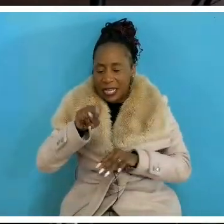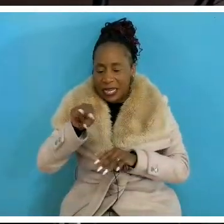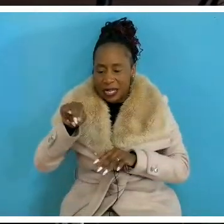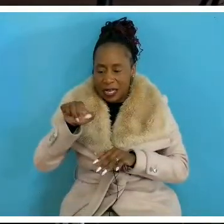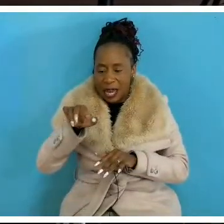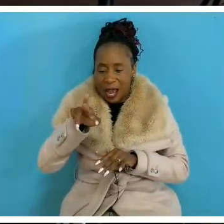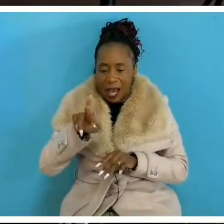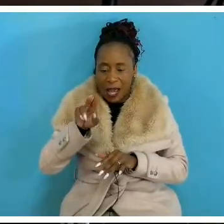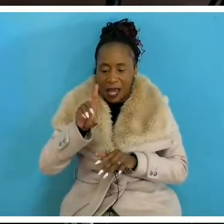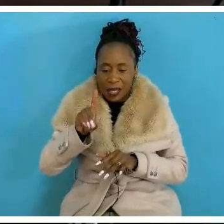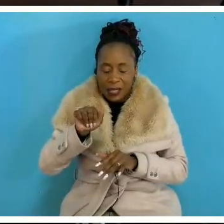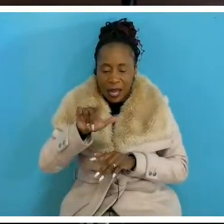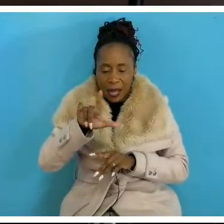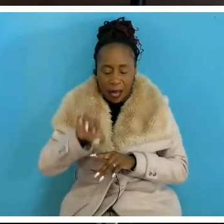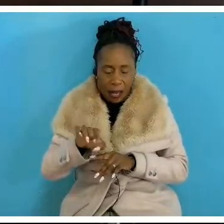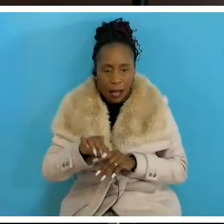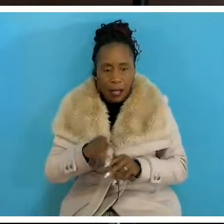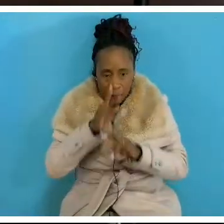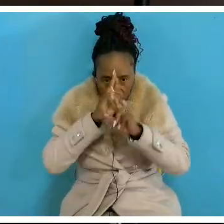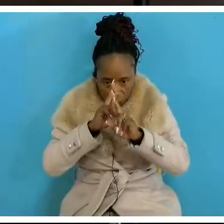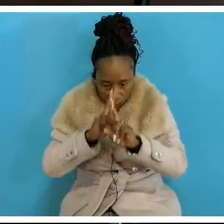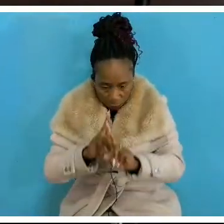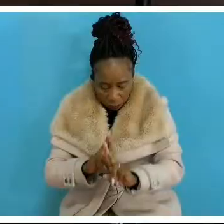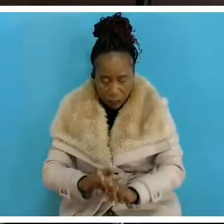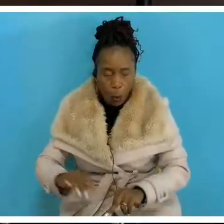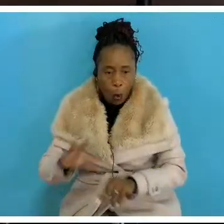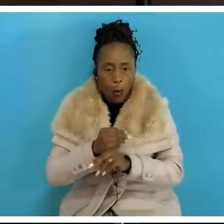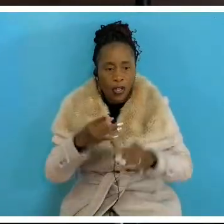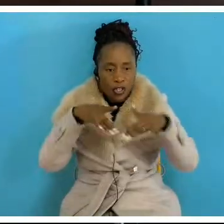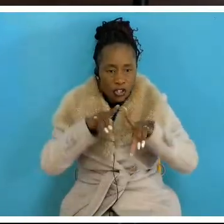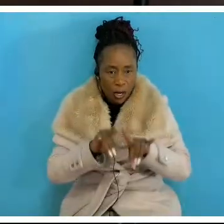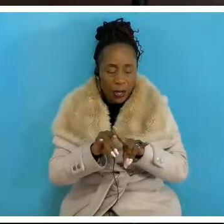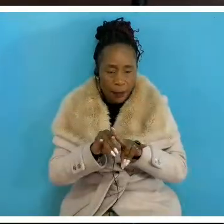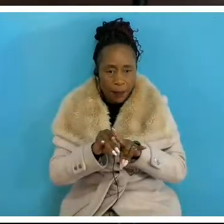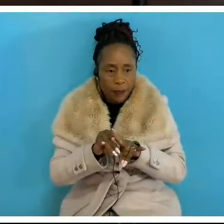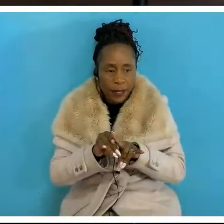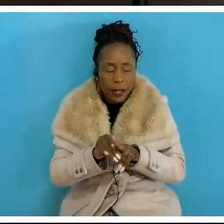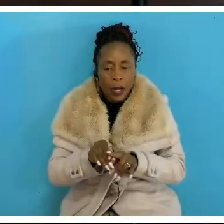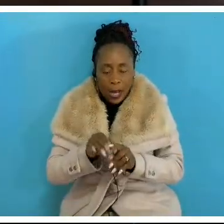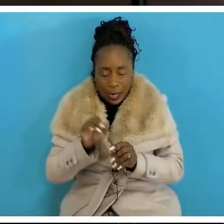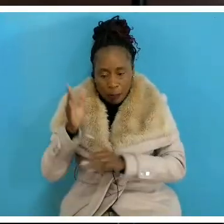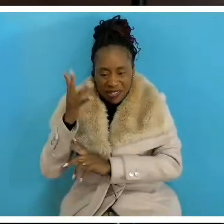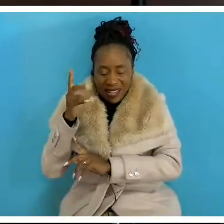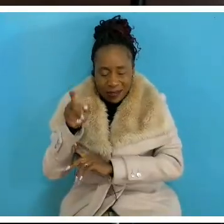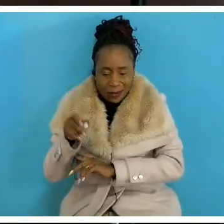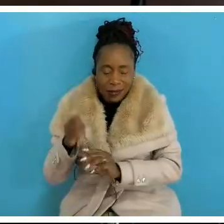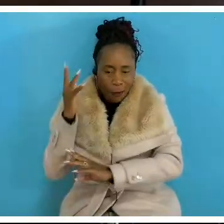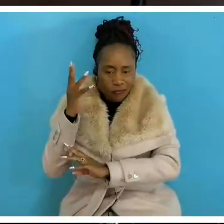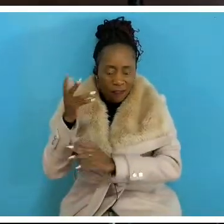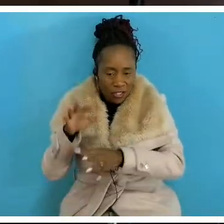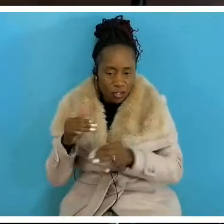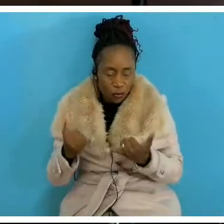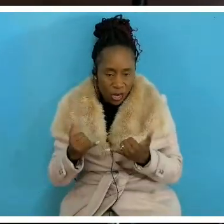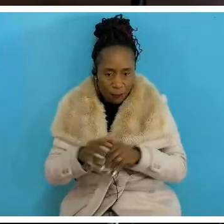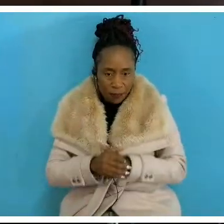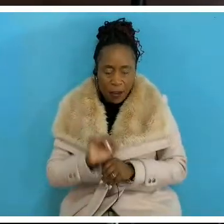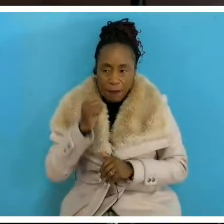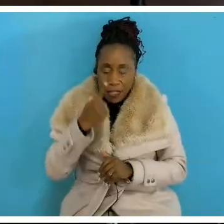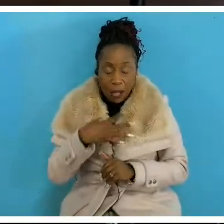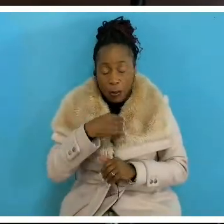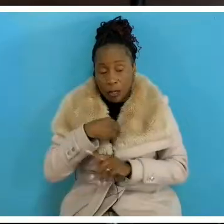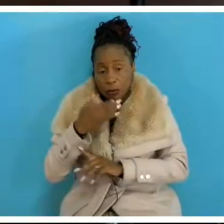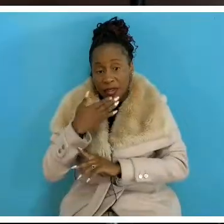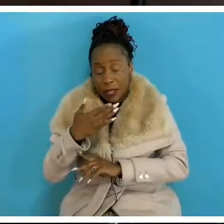observed, Mr. Chair, all the presenters that presented here today. Firstly, I want to thank